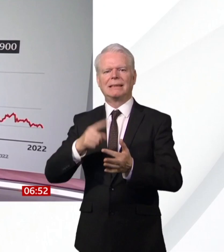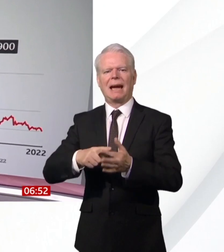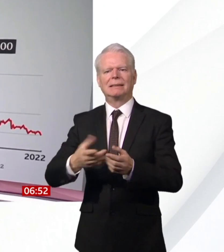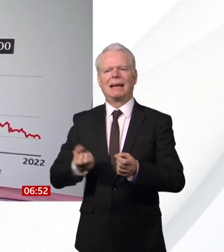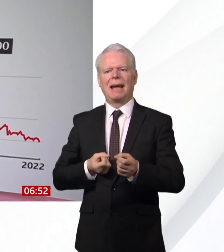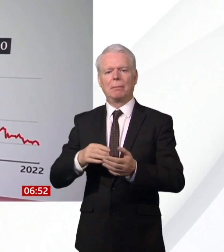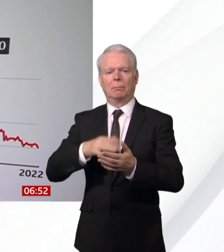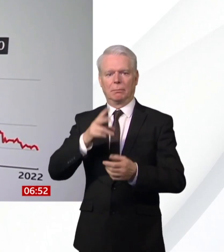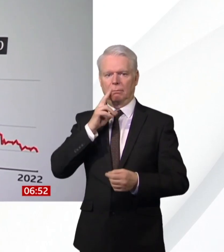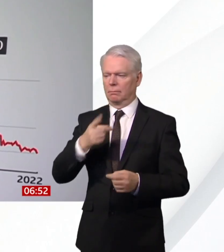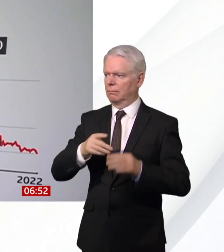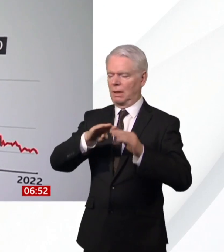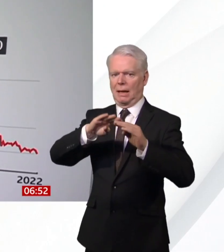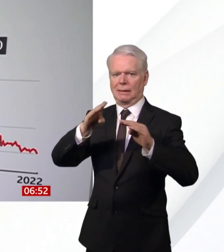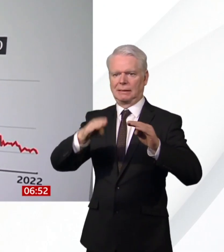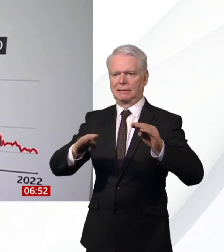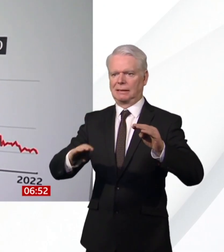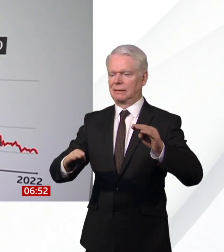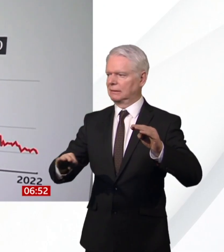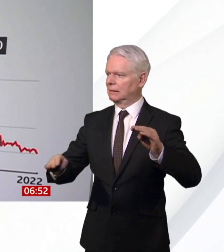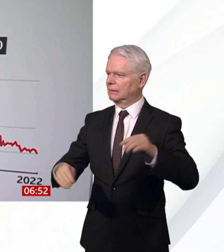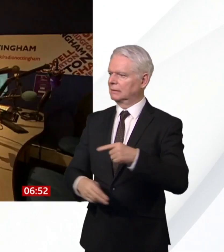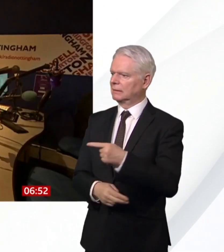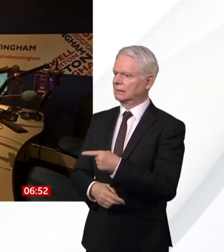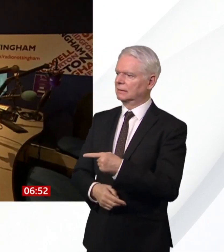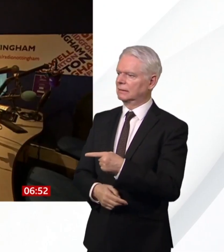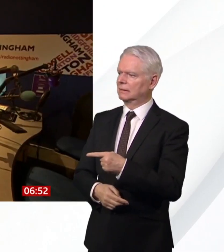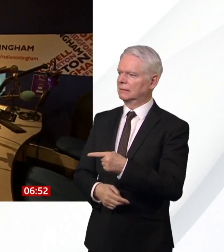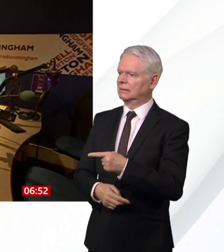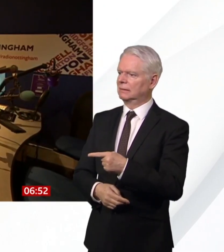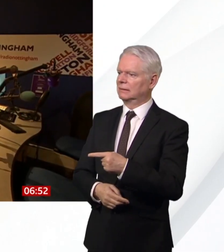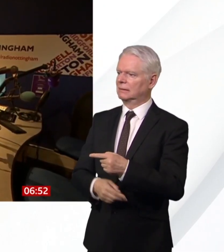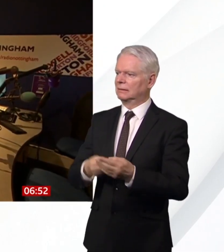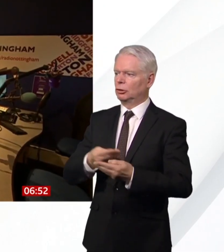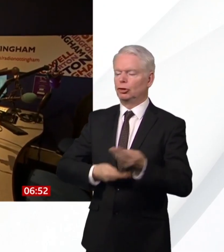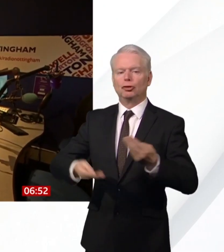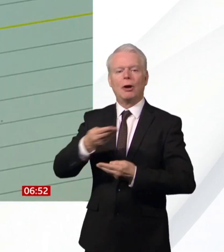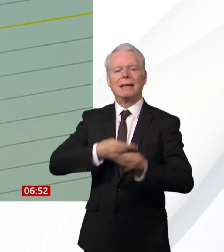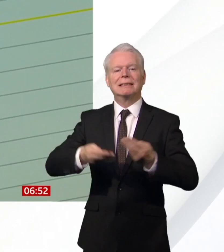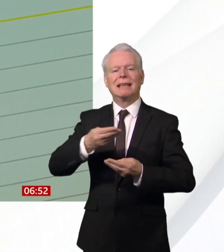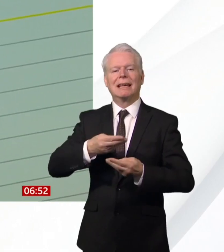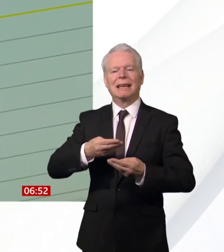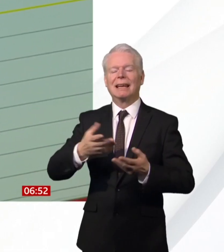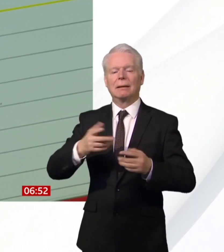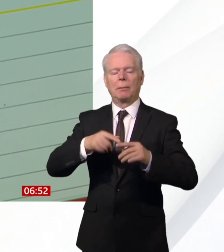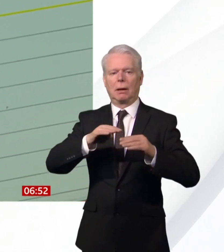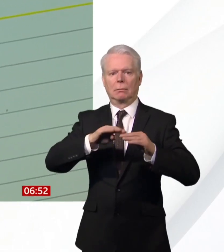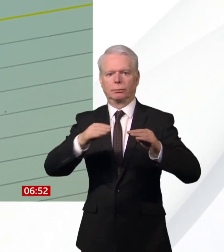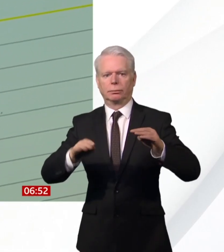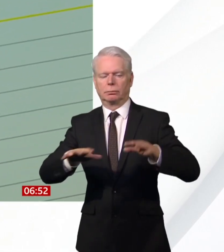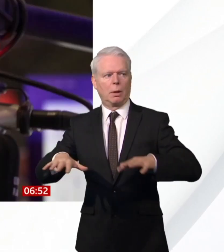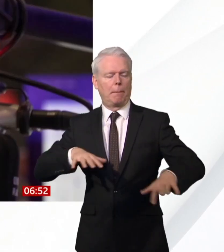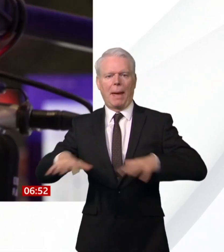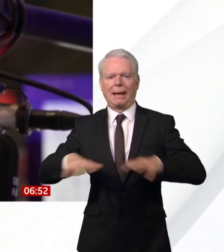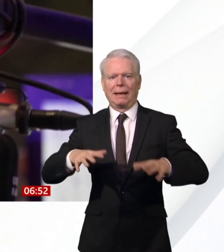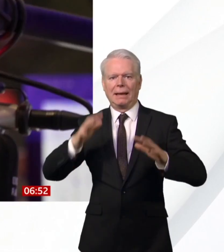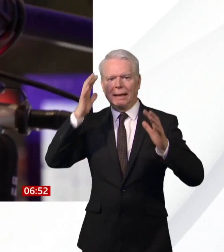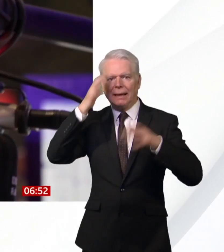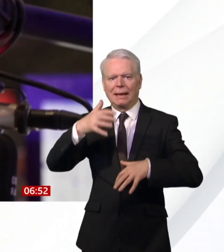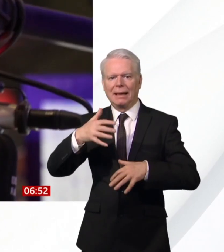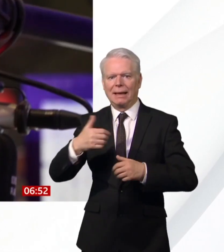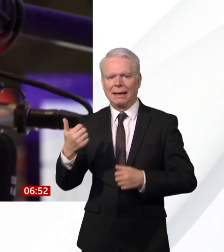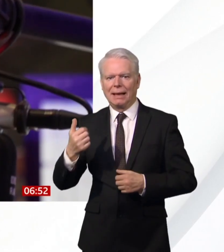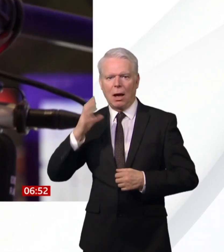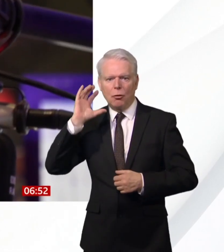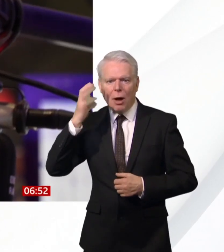trading this morning since the invention of the dollar. BBC local radio presenters gave the Prime Minister a grilling. The Bank of England has